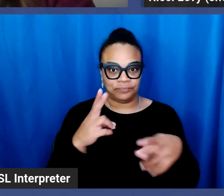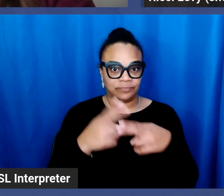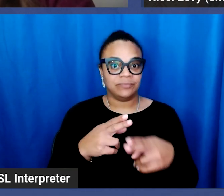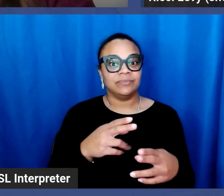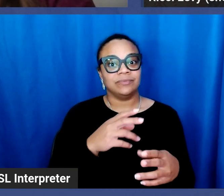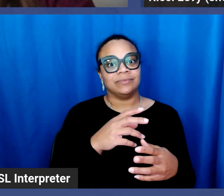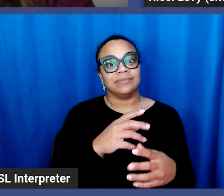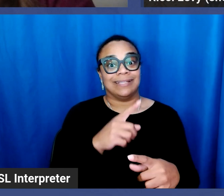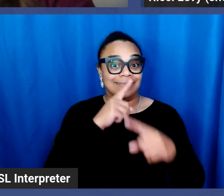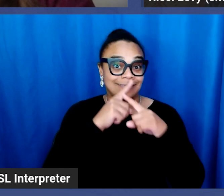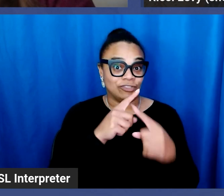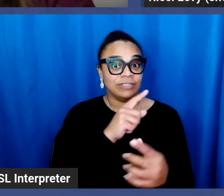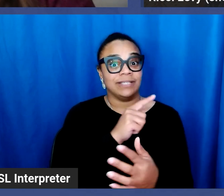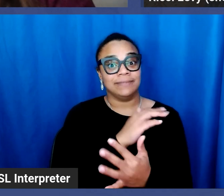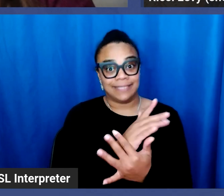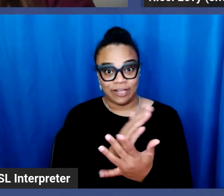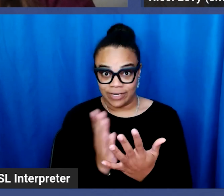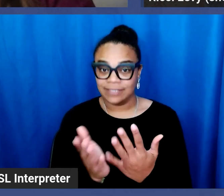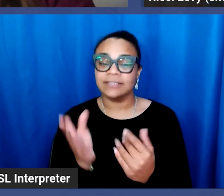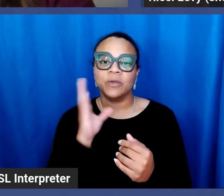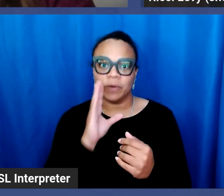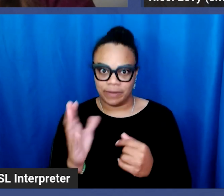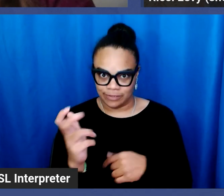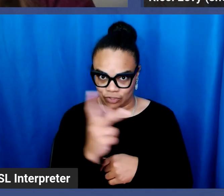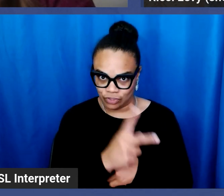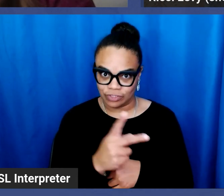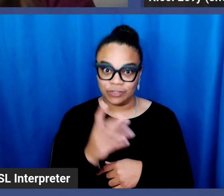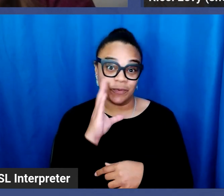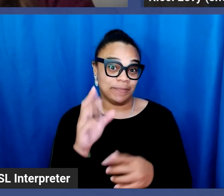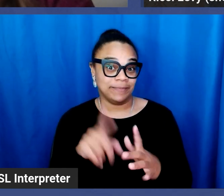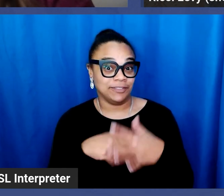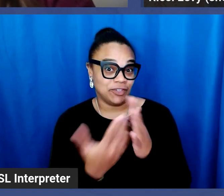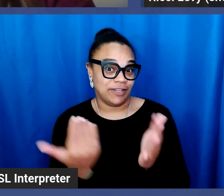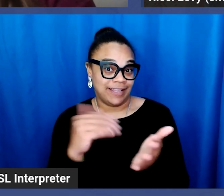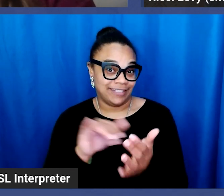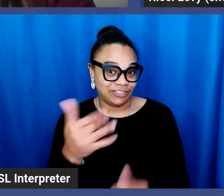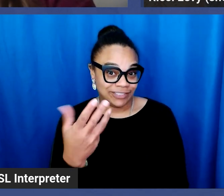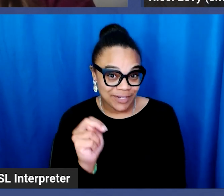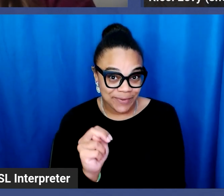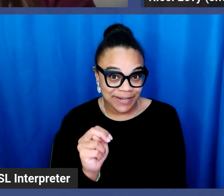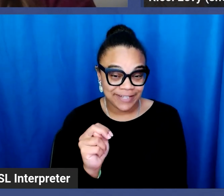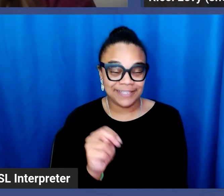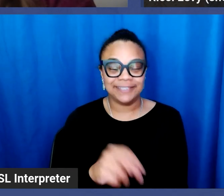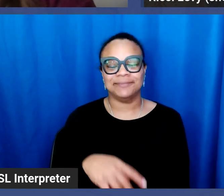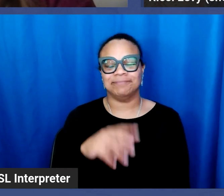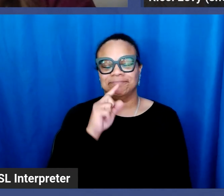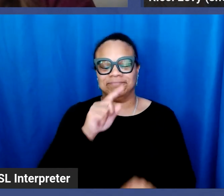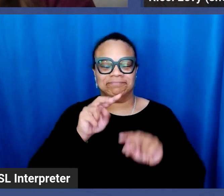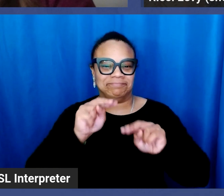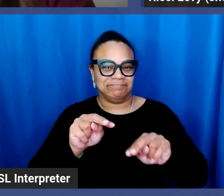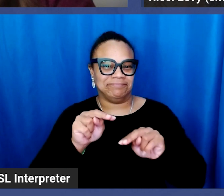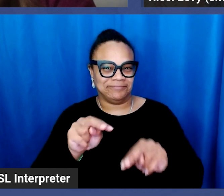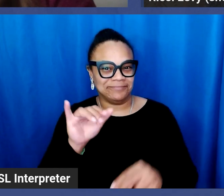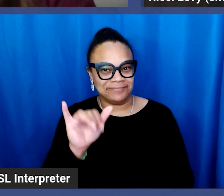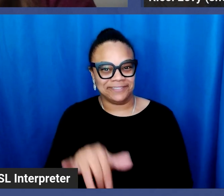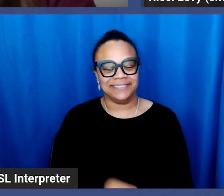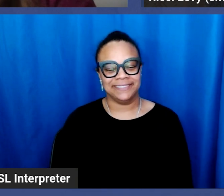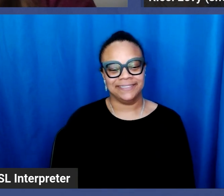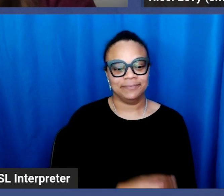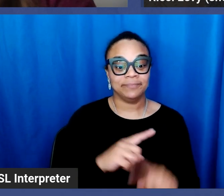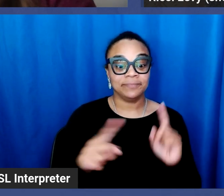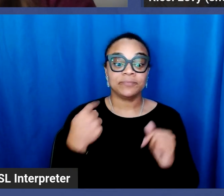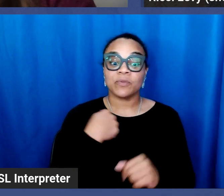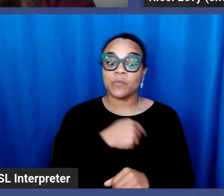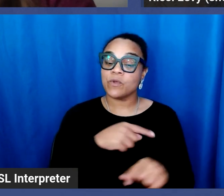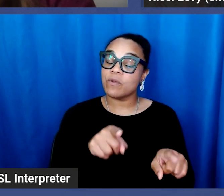censorship series will return. We will be back in January, and I'm really looking forward to that. But